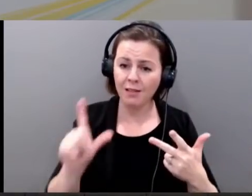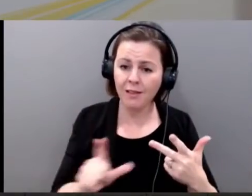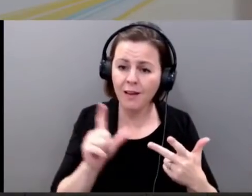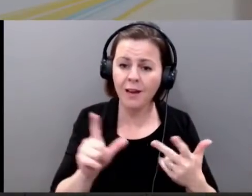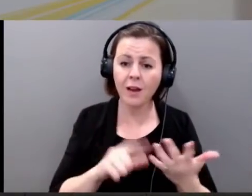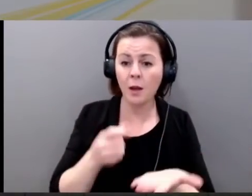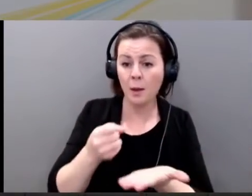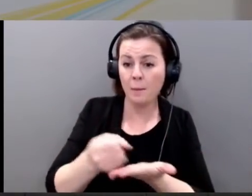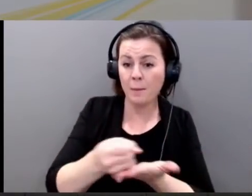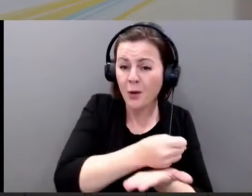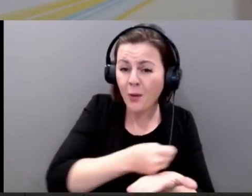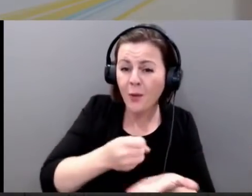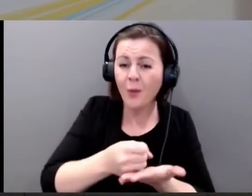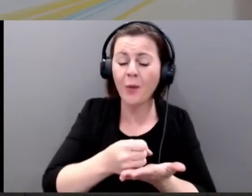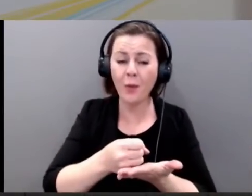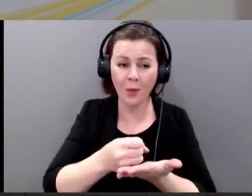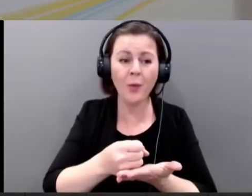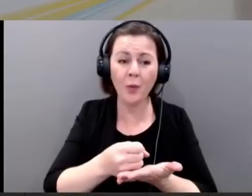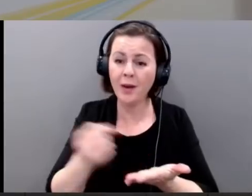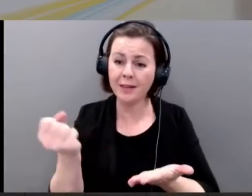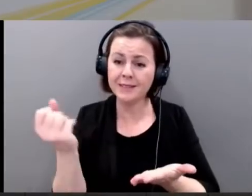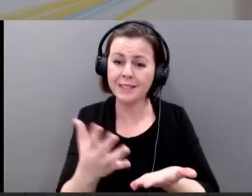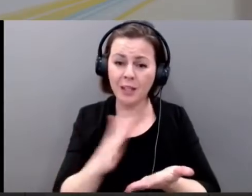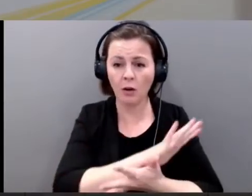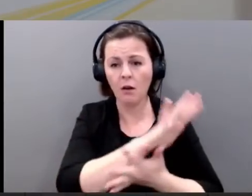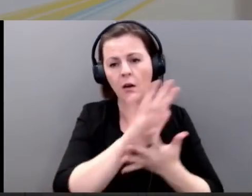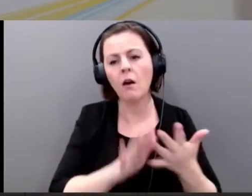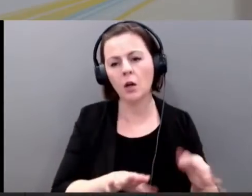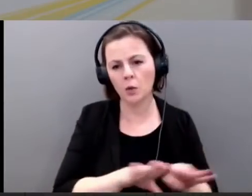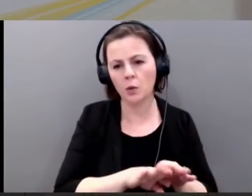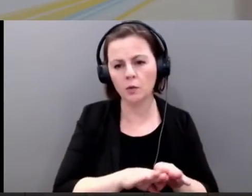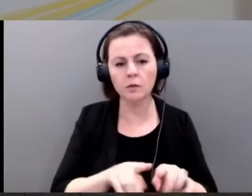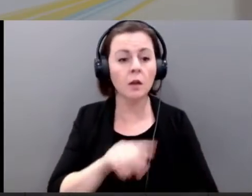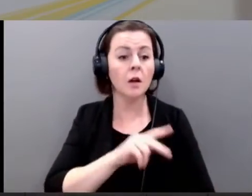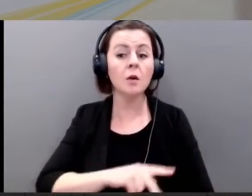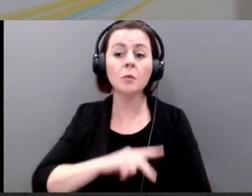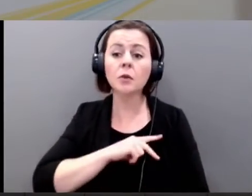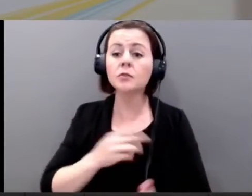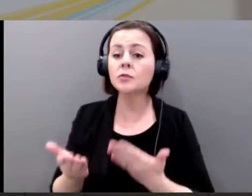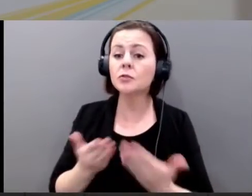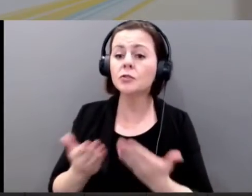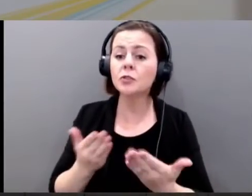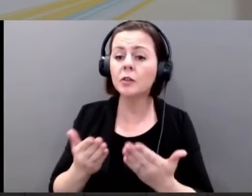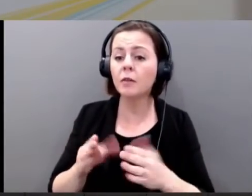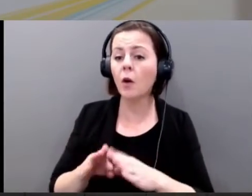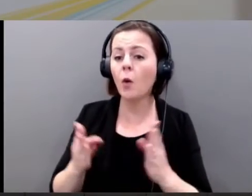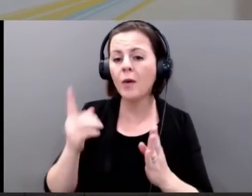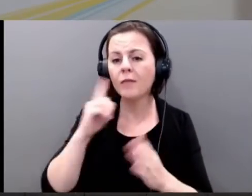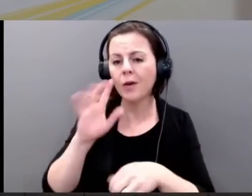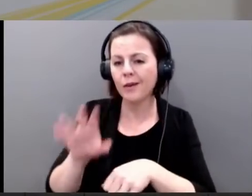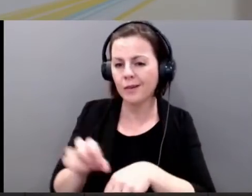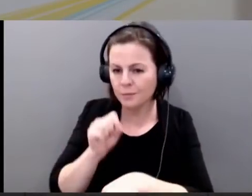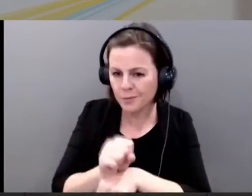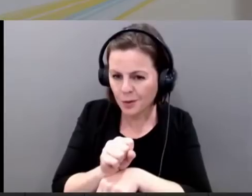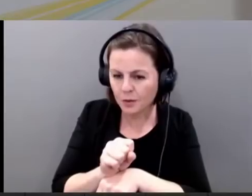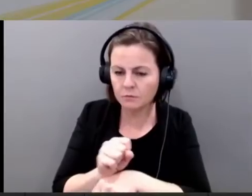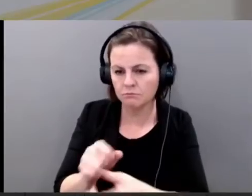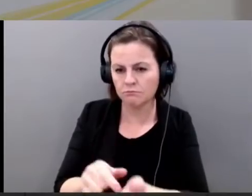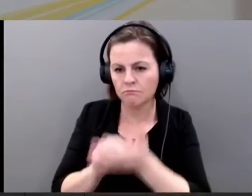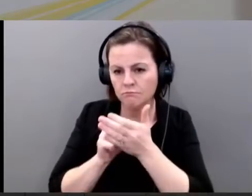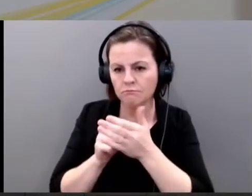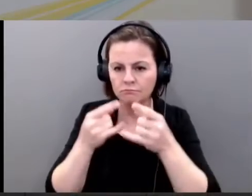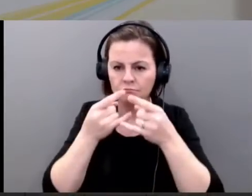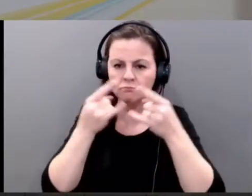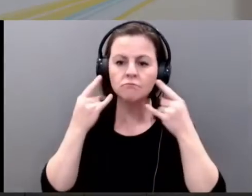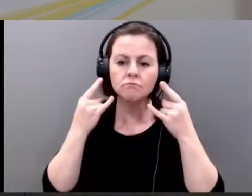closed. Personal services will remain open on an appointment basis only, provided non-medical masks are worn at all times by